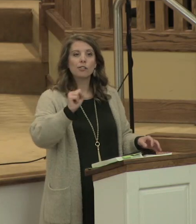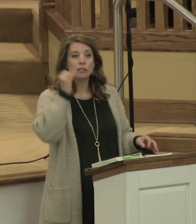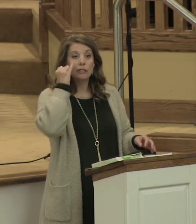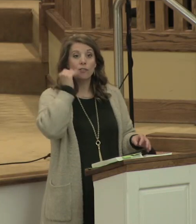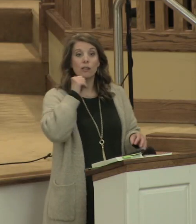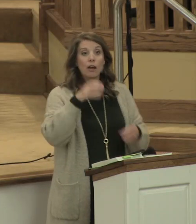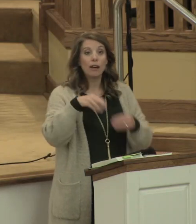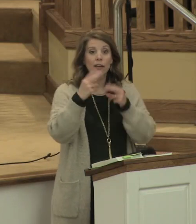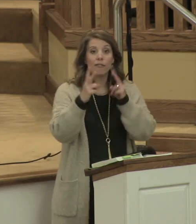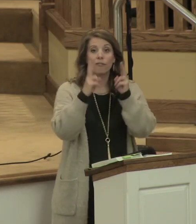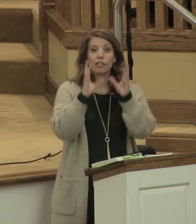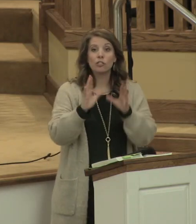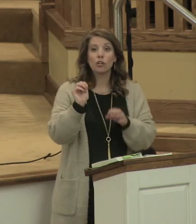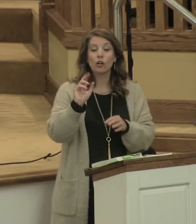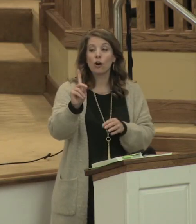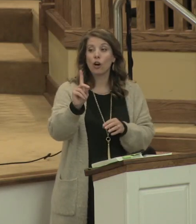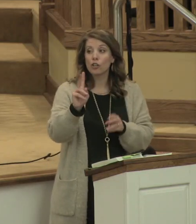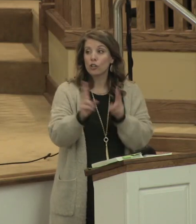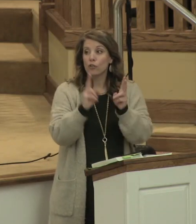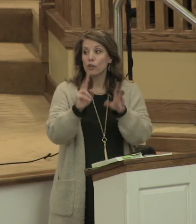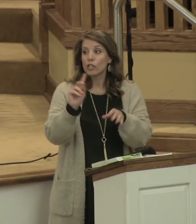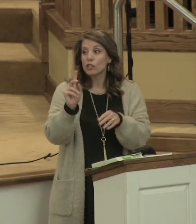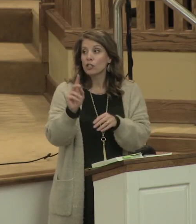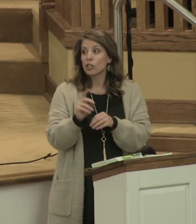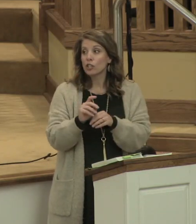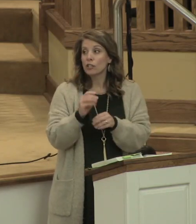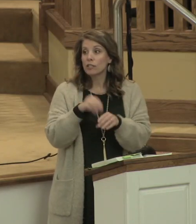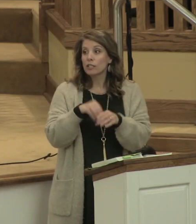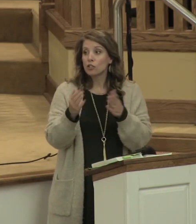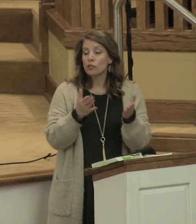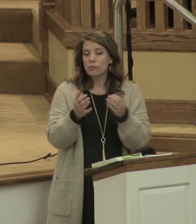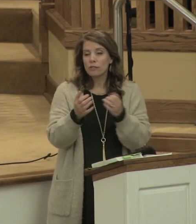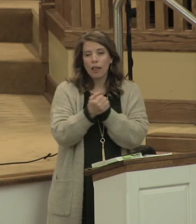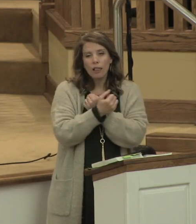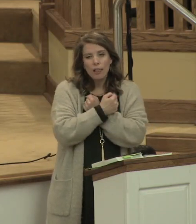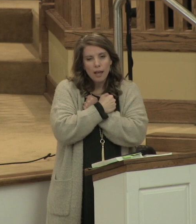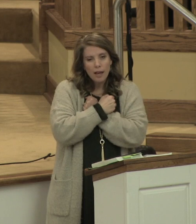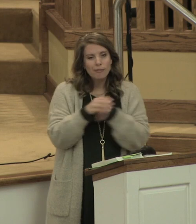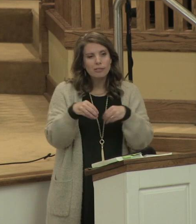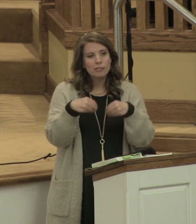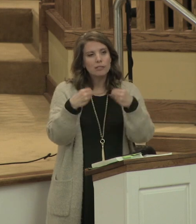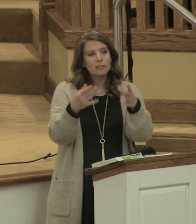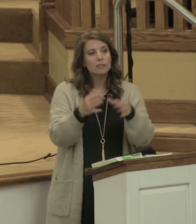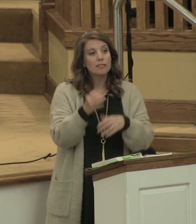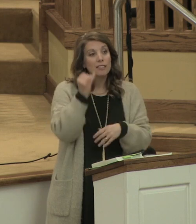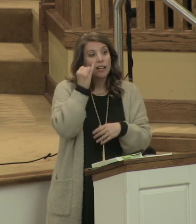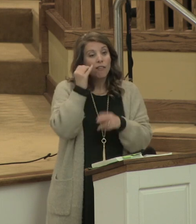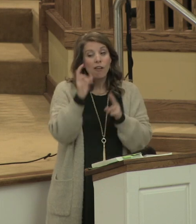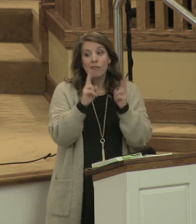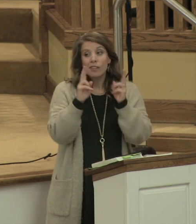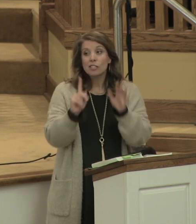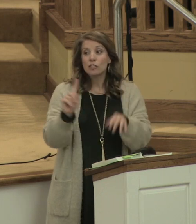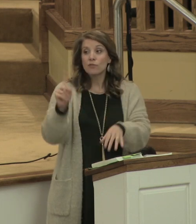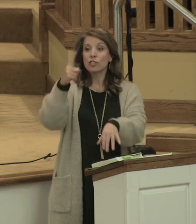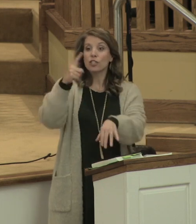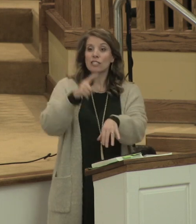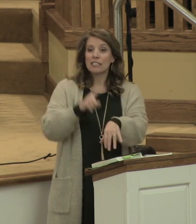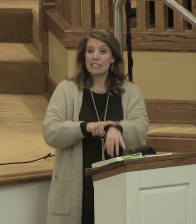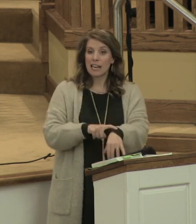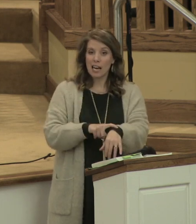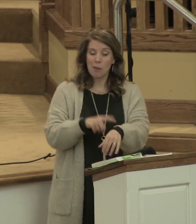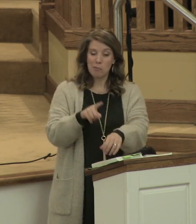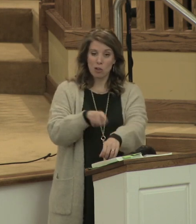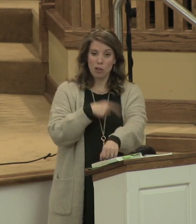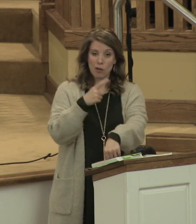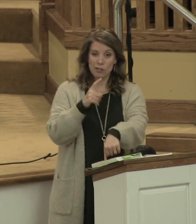given you a visitor card yet. If you're a visitor here in the service, they would love to do so. And so if you're a visitor, first time or the first time in a